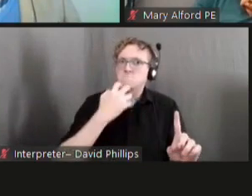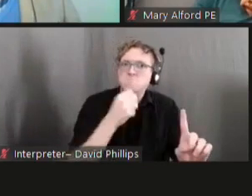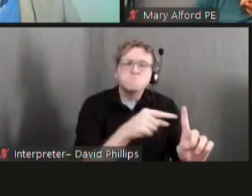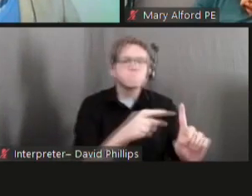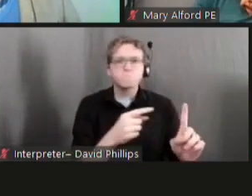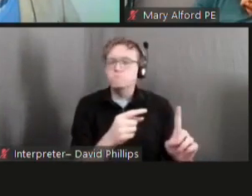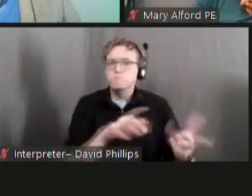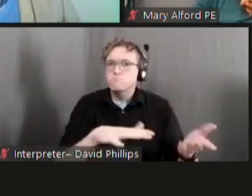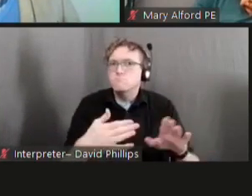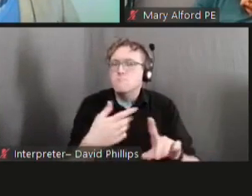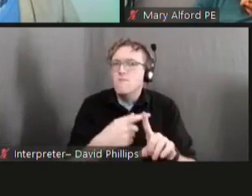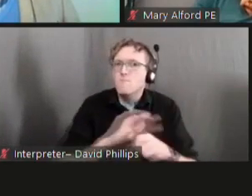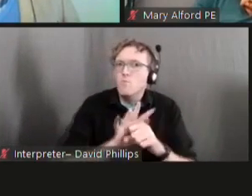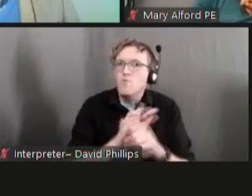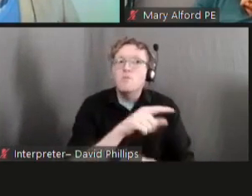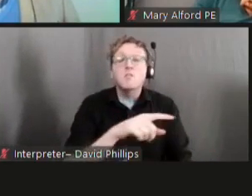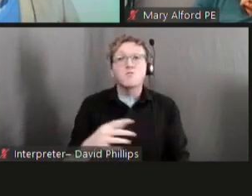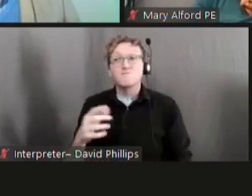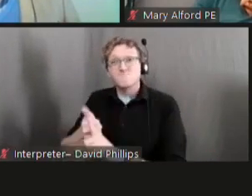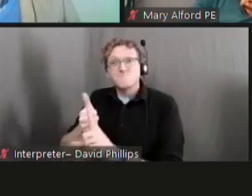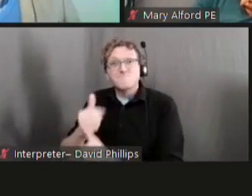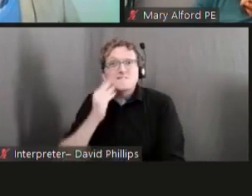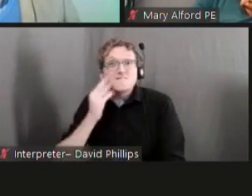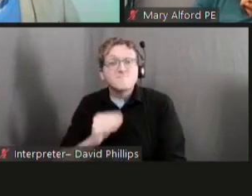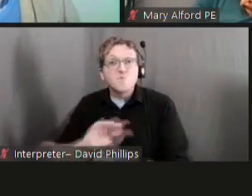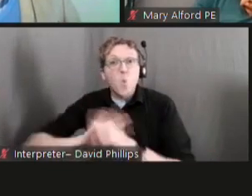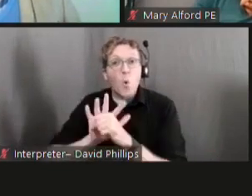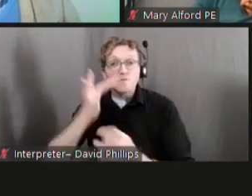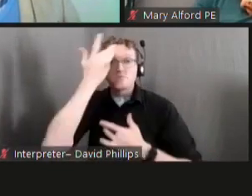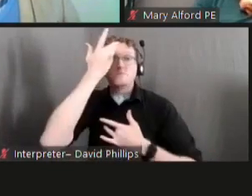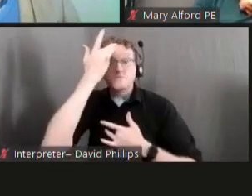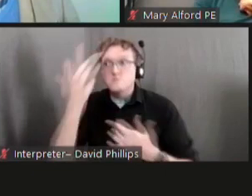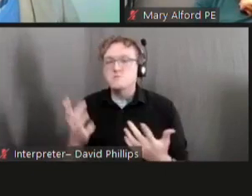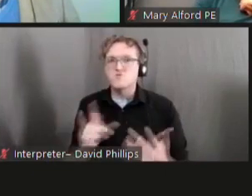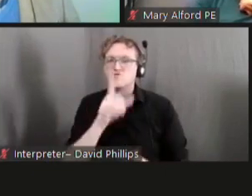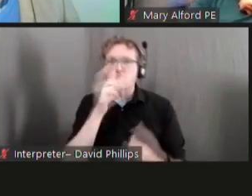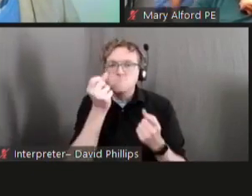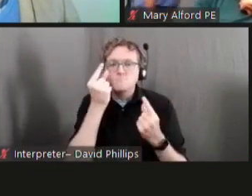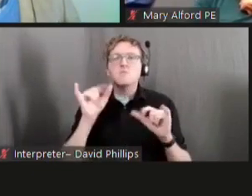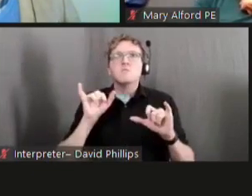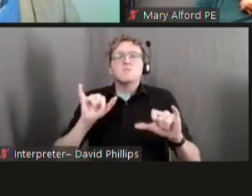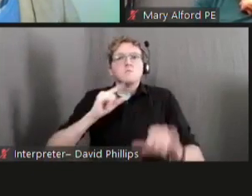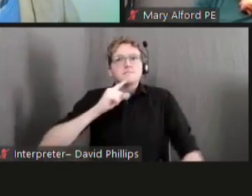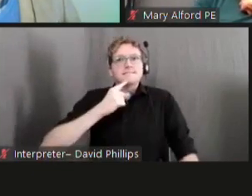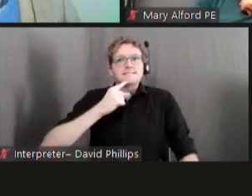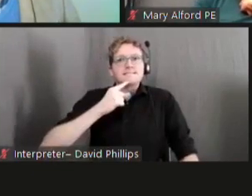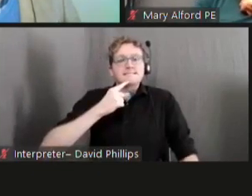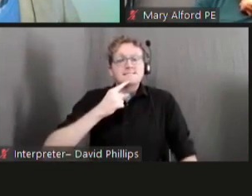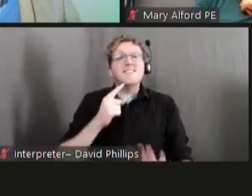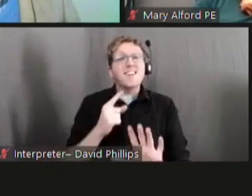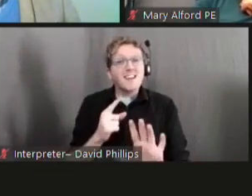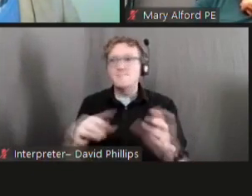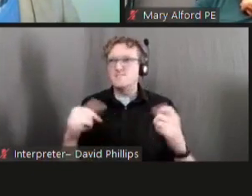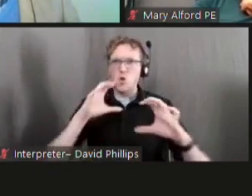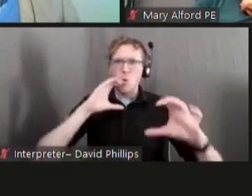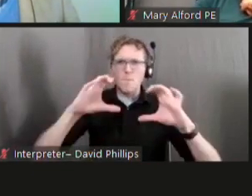that are experiencing severe COVID, and understanding the gravity of what's going on. But still, we still have a communication issue to be